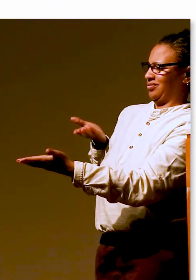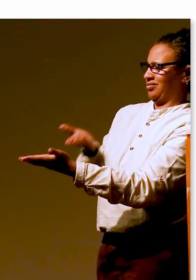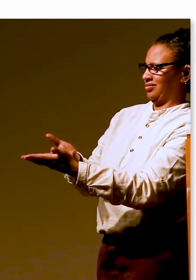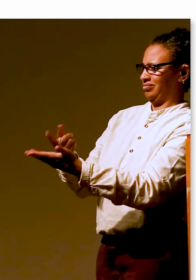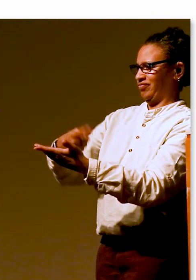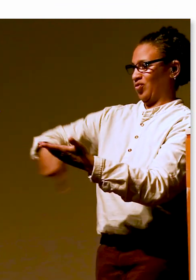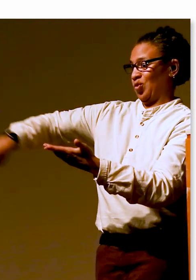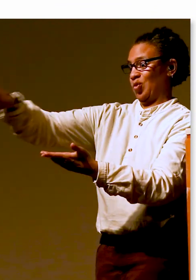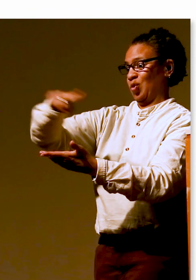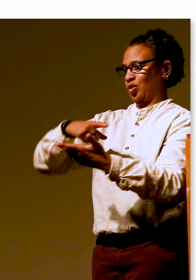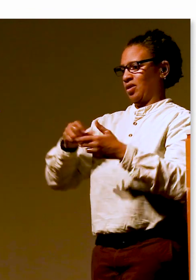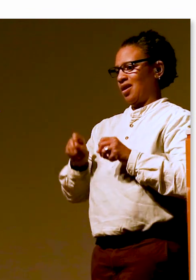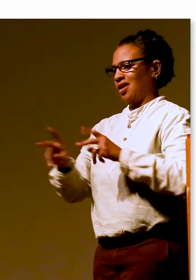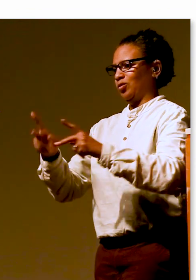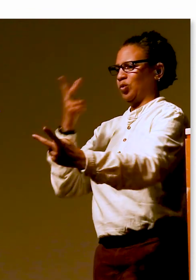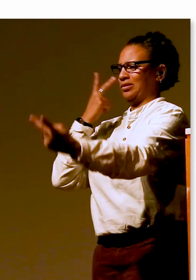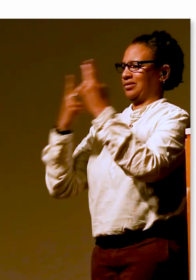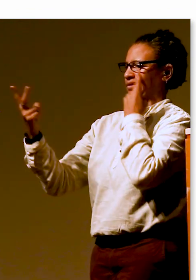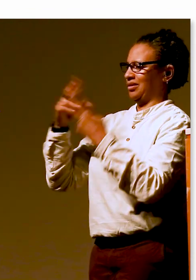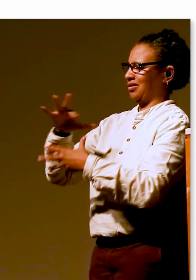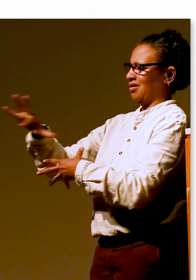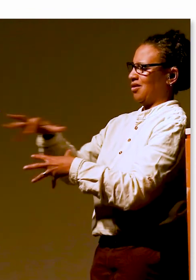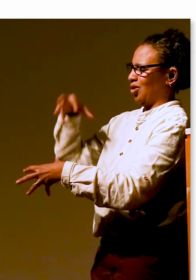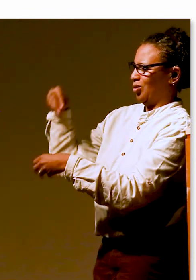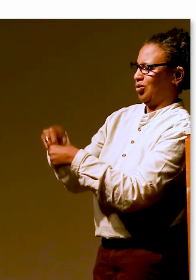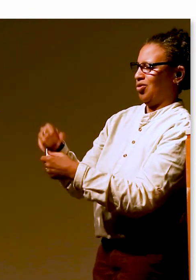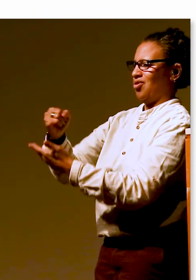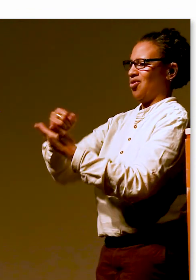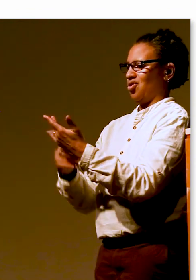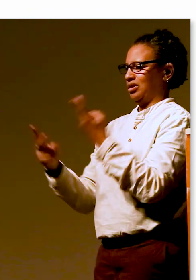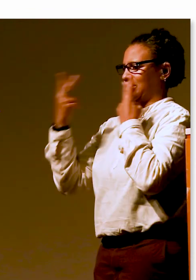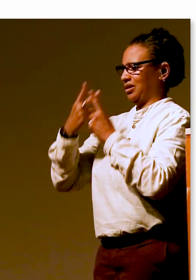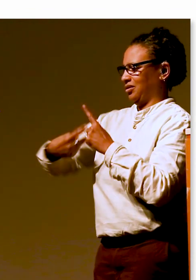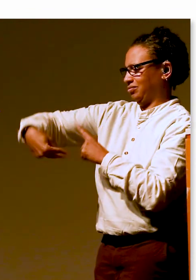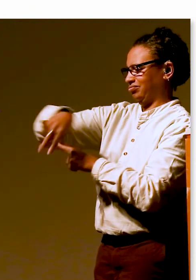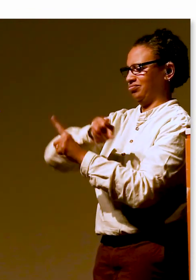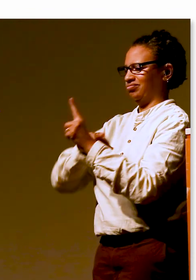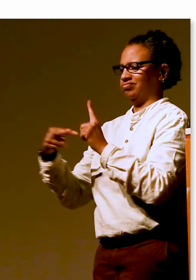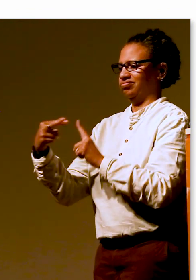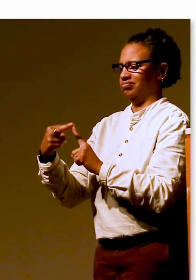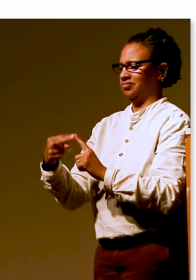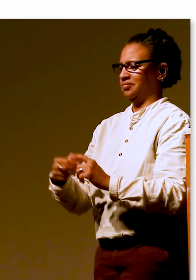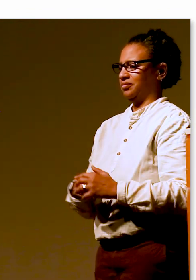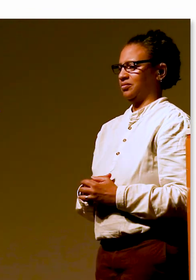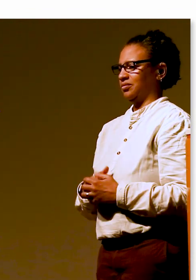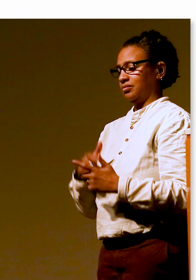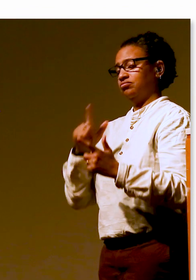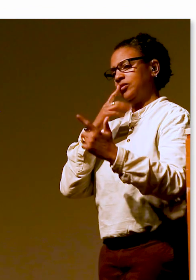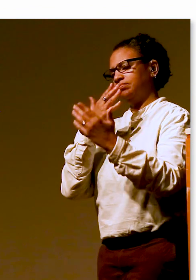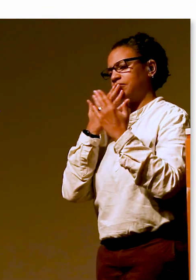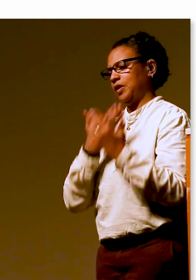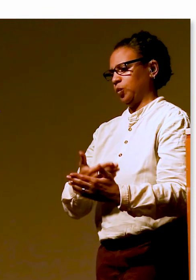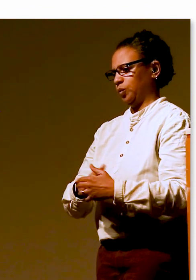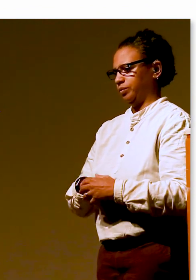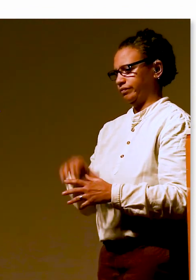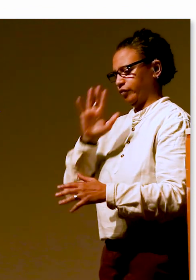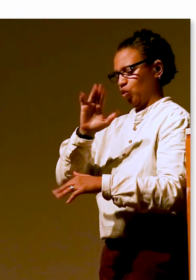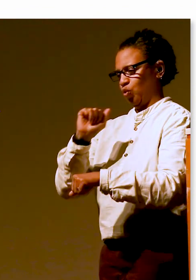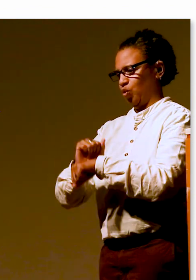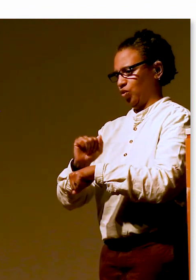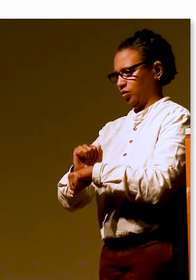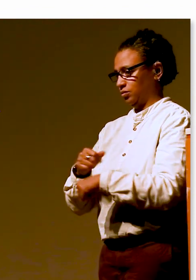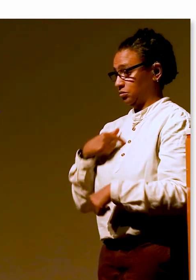opportunity to be seen and seen in different ways. So I thank you very much for your work. I don't understand all